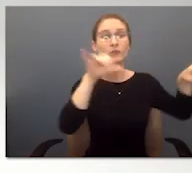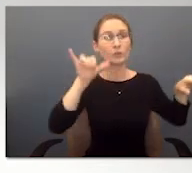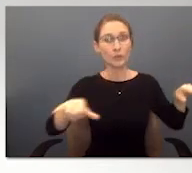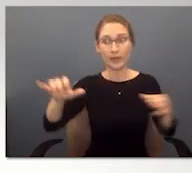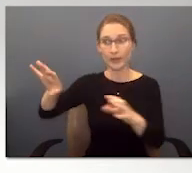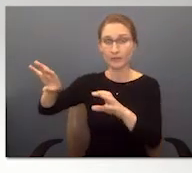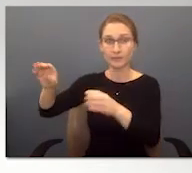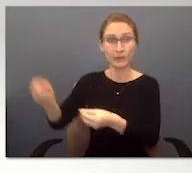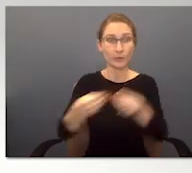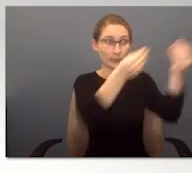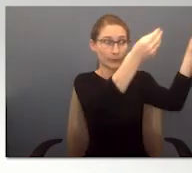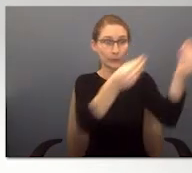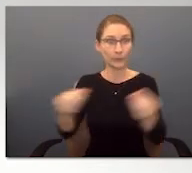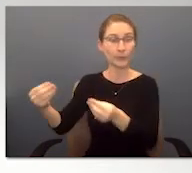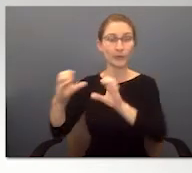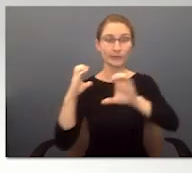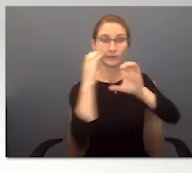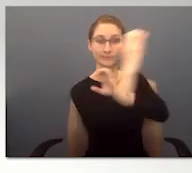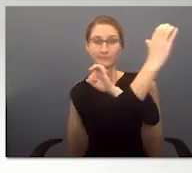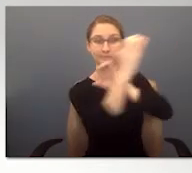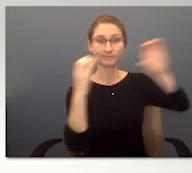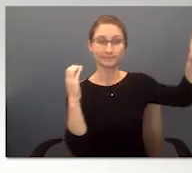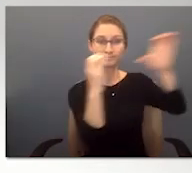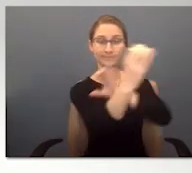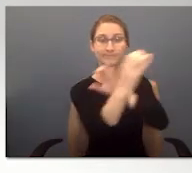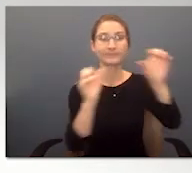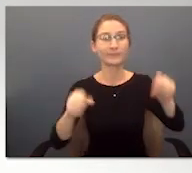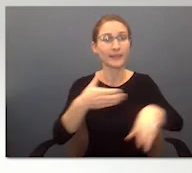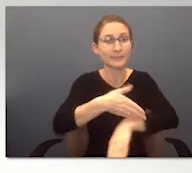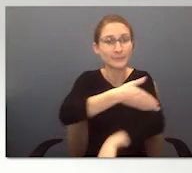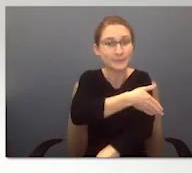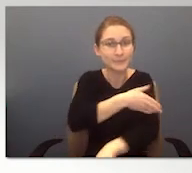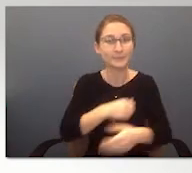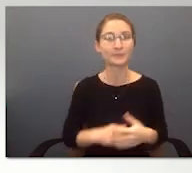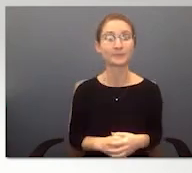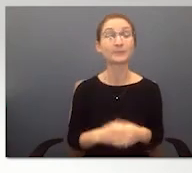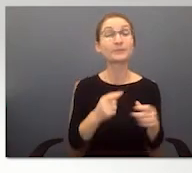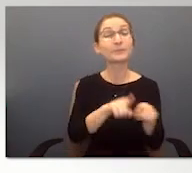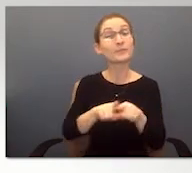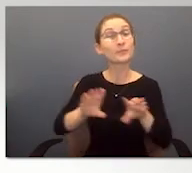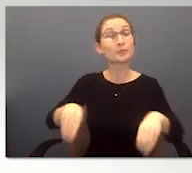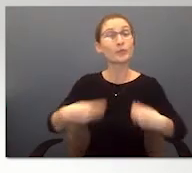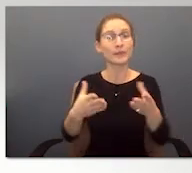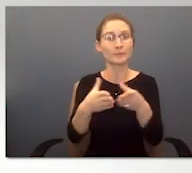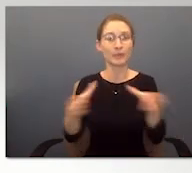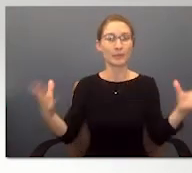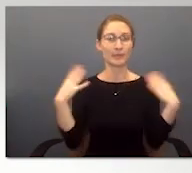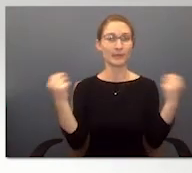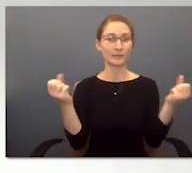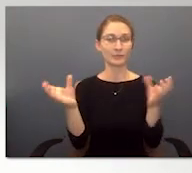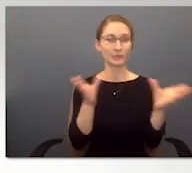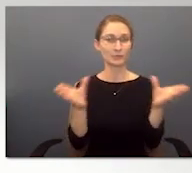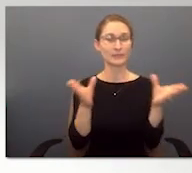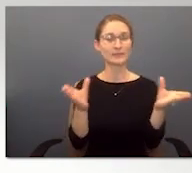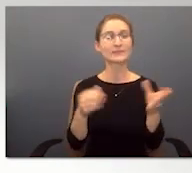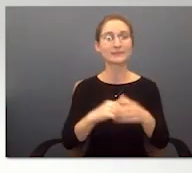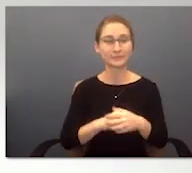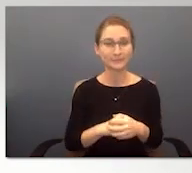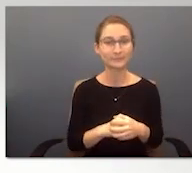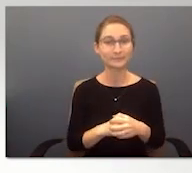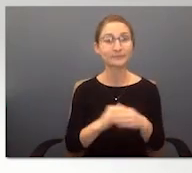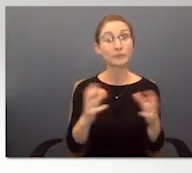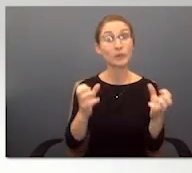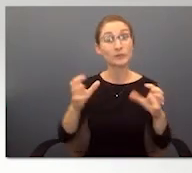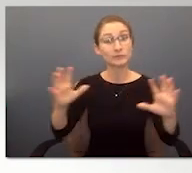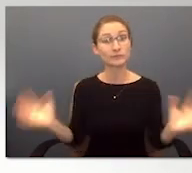that we have a continuous cycle of improvement. And we provide public health services to protect people from disease and injury, and encourage